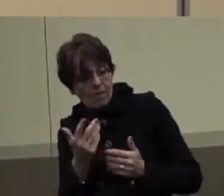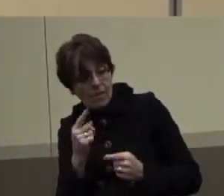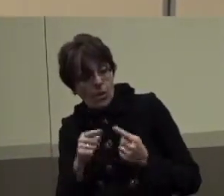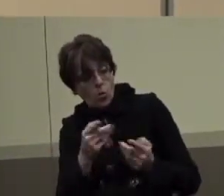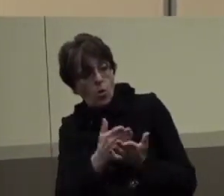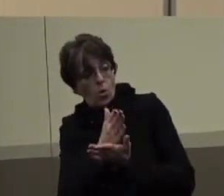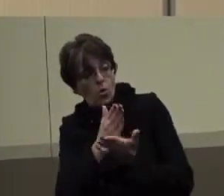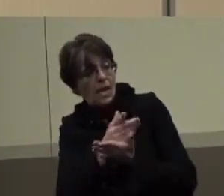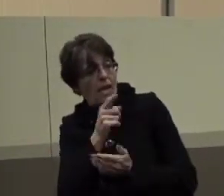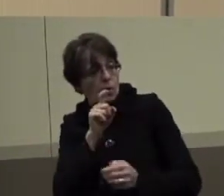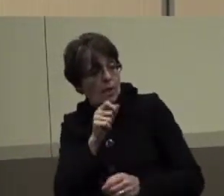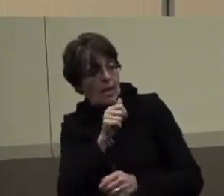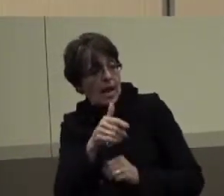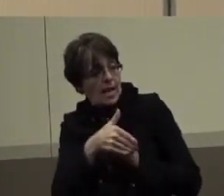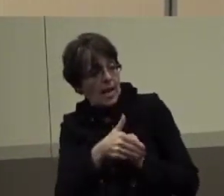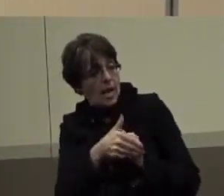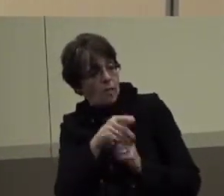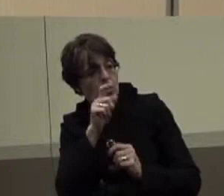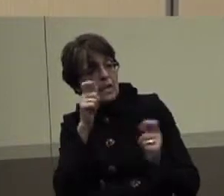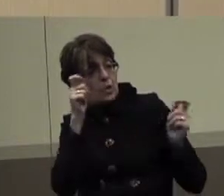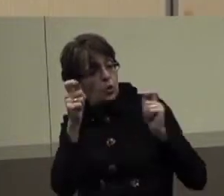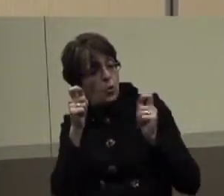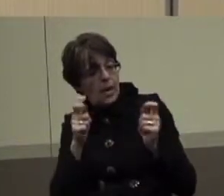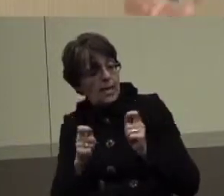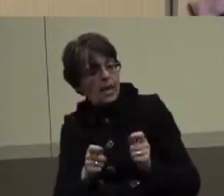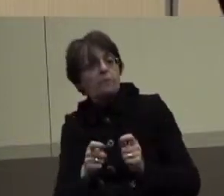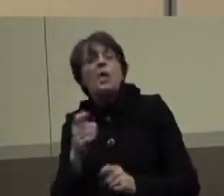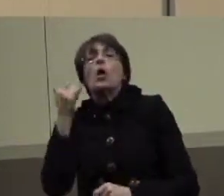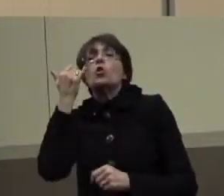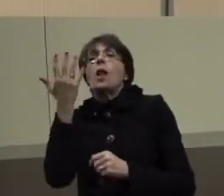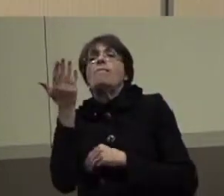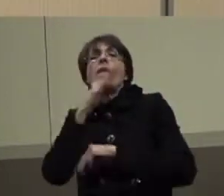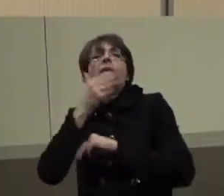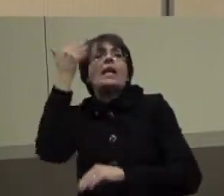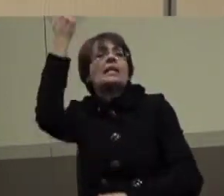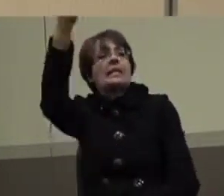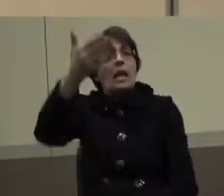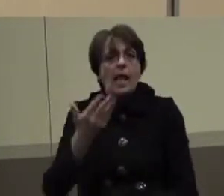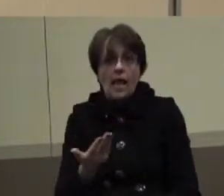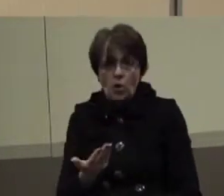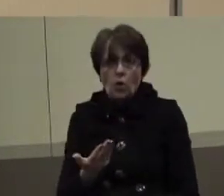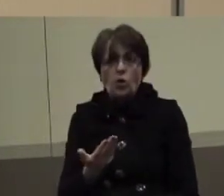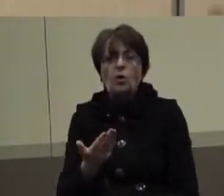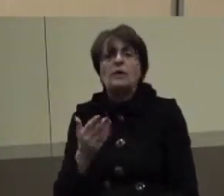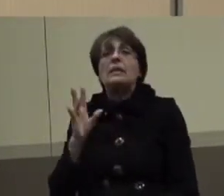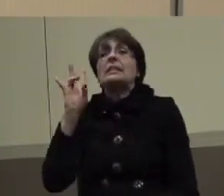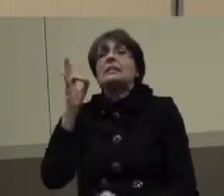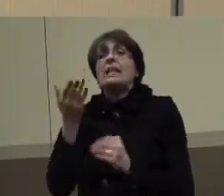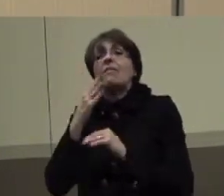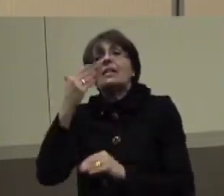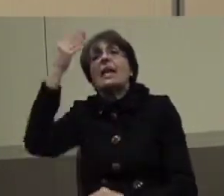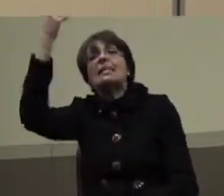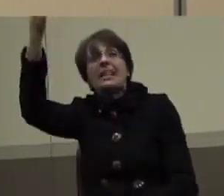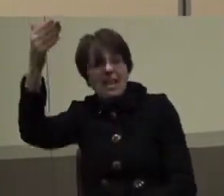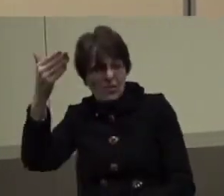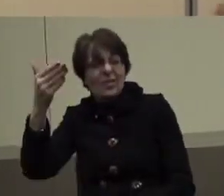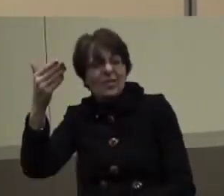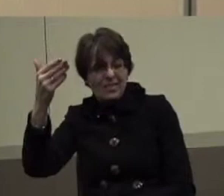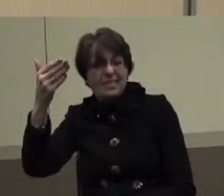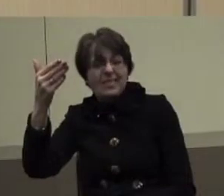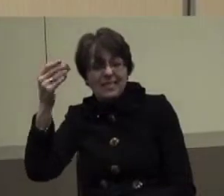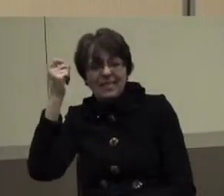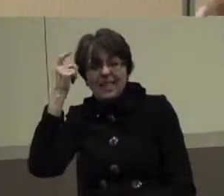going okay? Do you need any help? Do you need to tweak it? Then you call them 5 days later. Then 7 days later. See where I'm